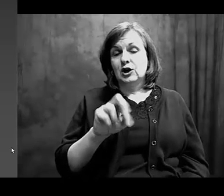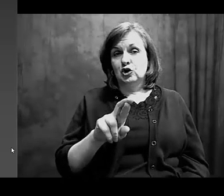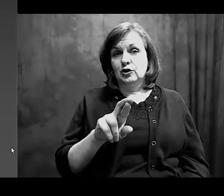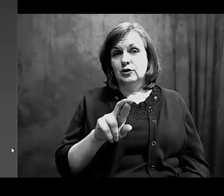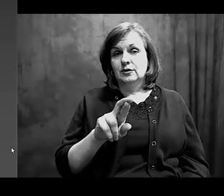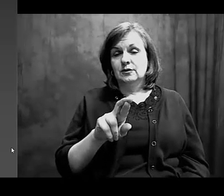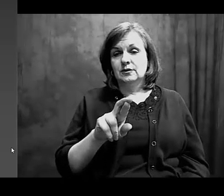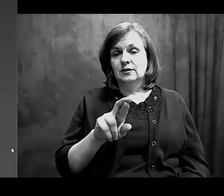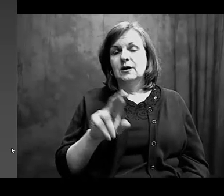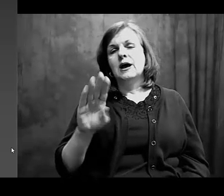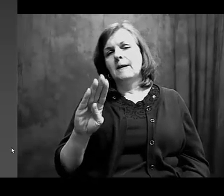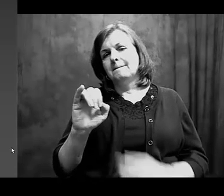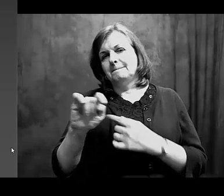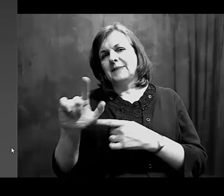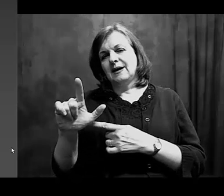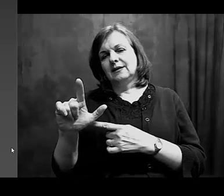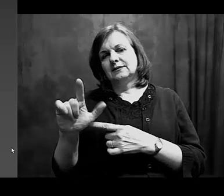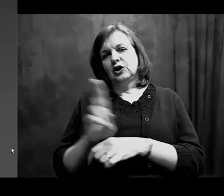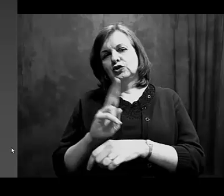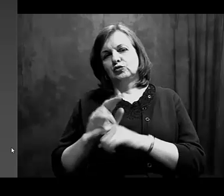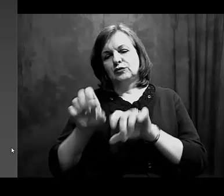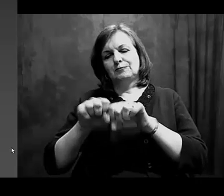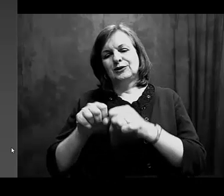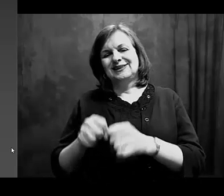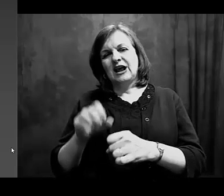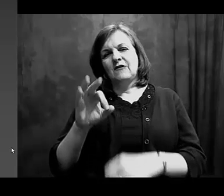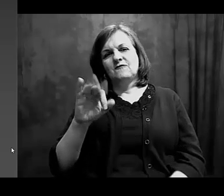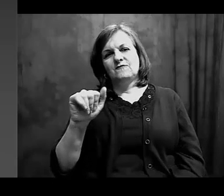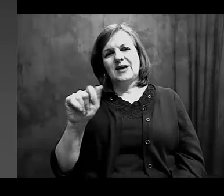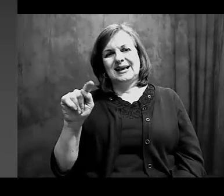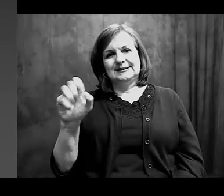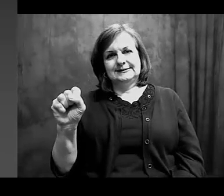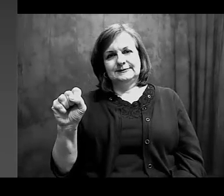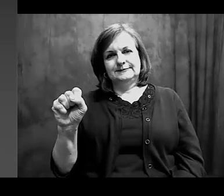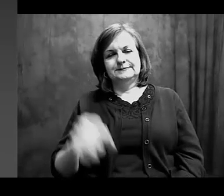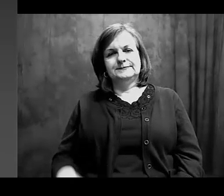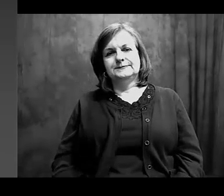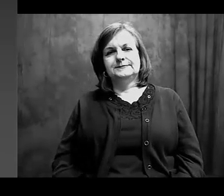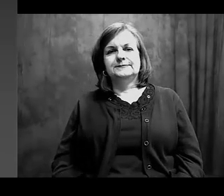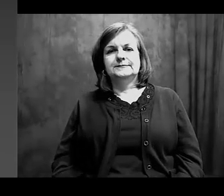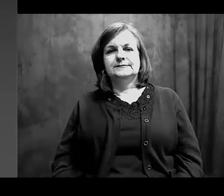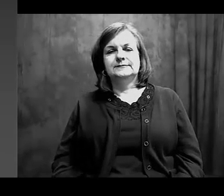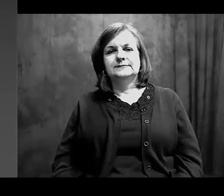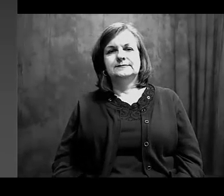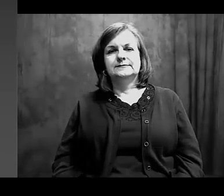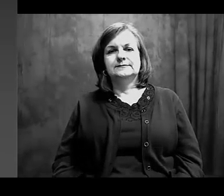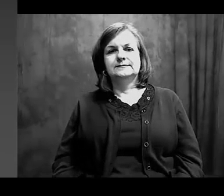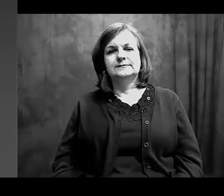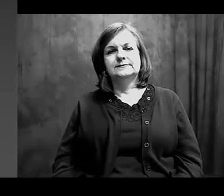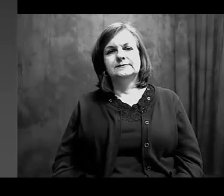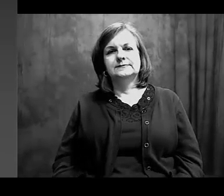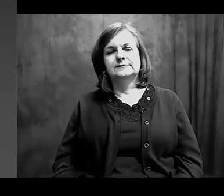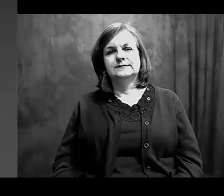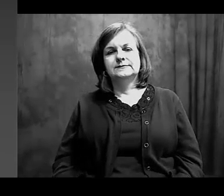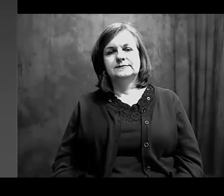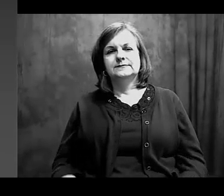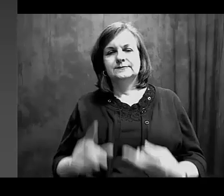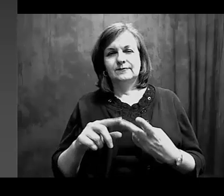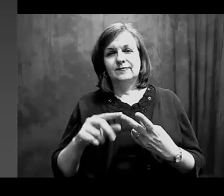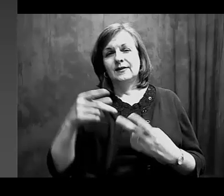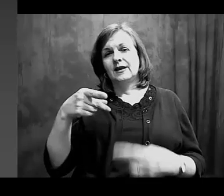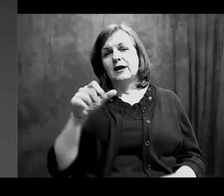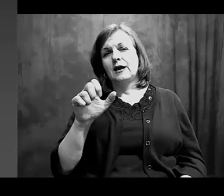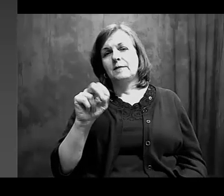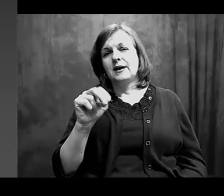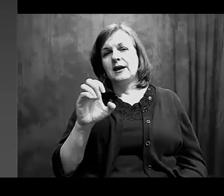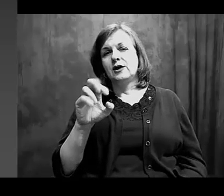Some of our accessories that we're interested in are the bile that are produced by the liver and stored in your gallbladder. You may know someone who